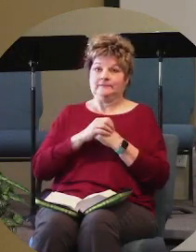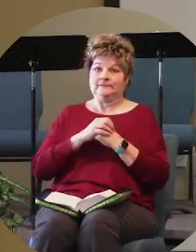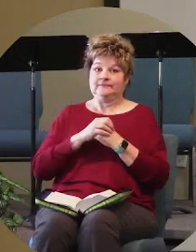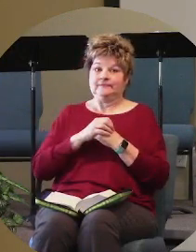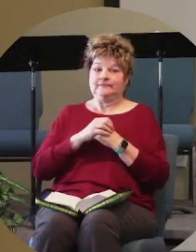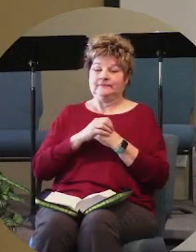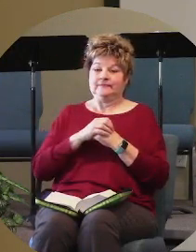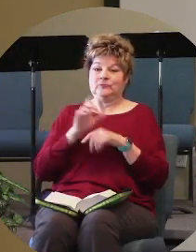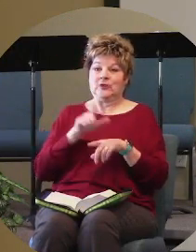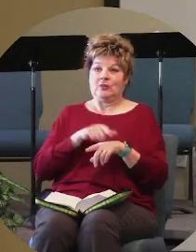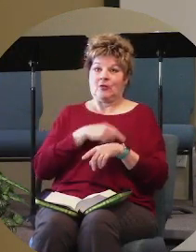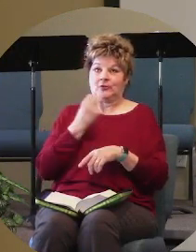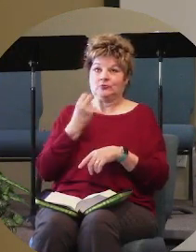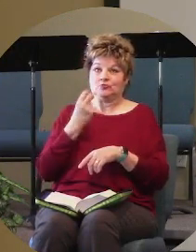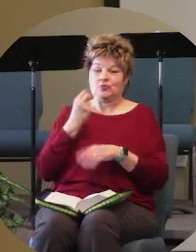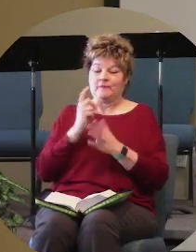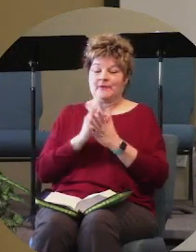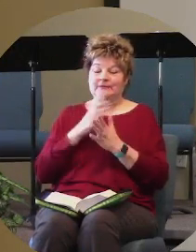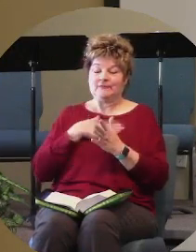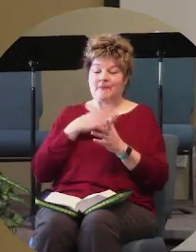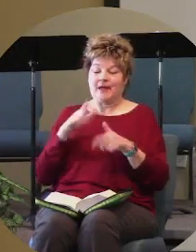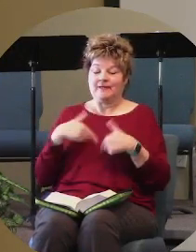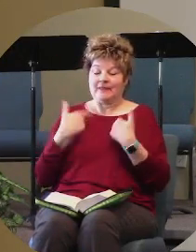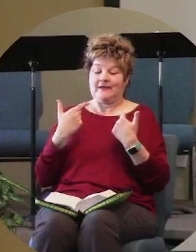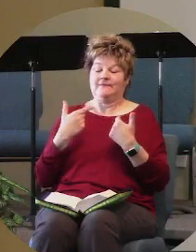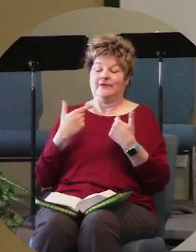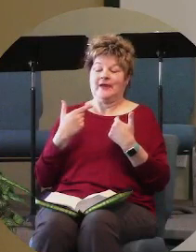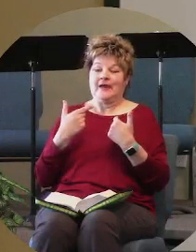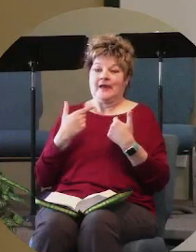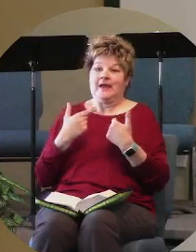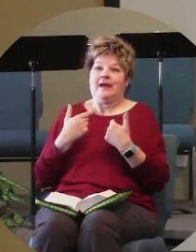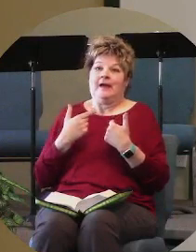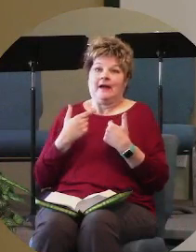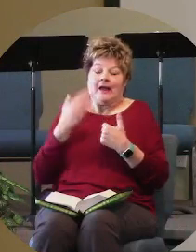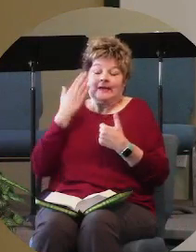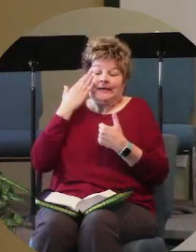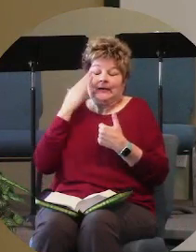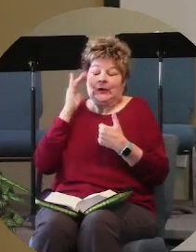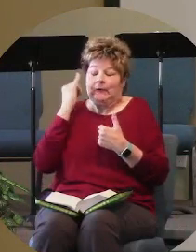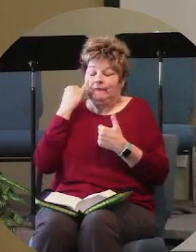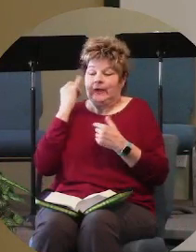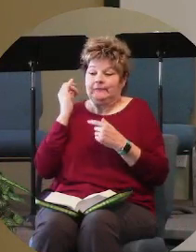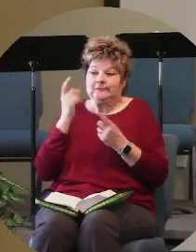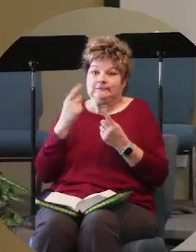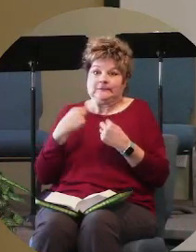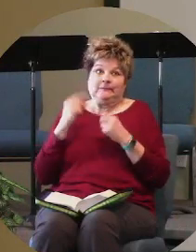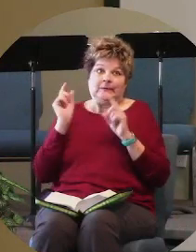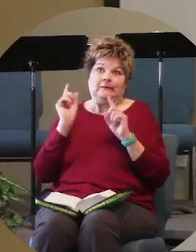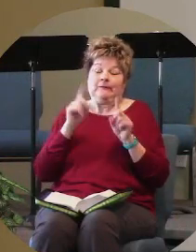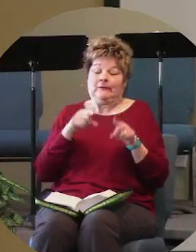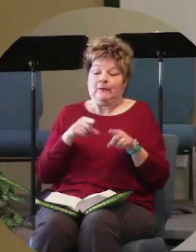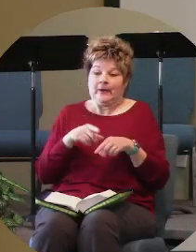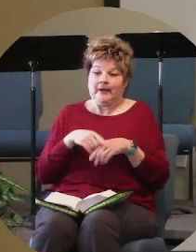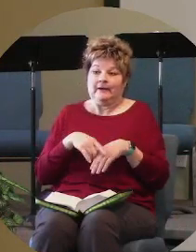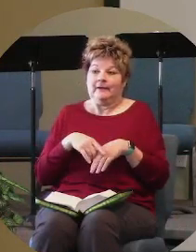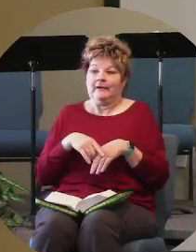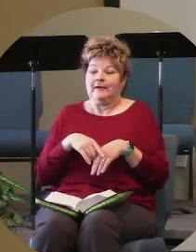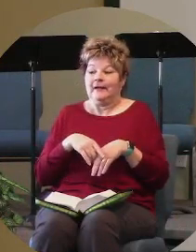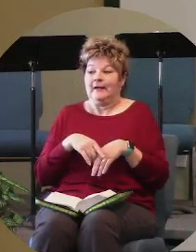and it was the longest 12 minutes of my life. I didn't know if I was coming or if I was going or, you